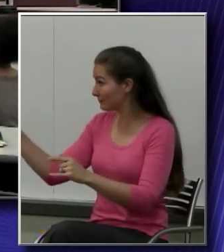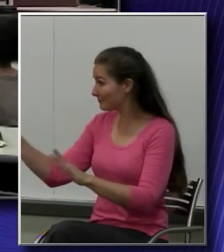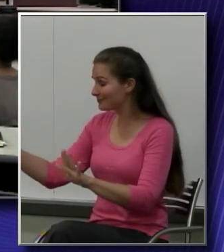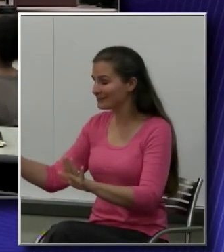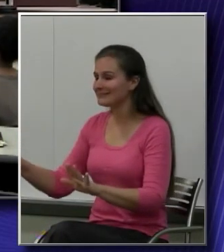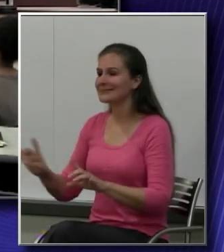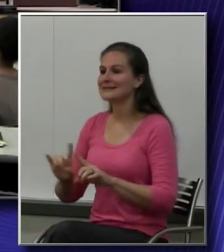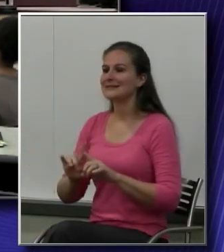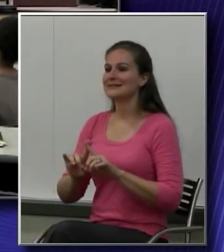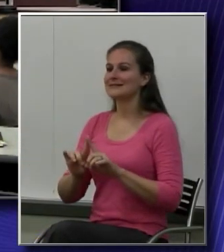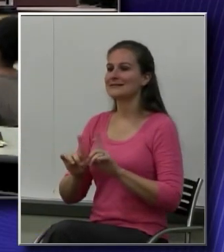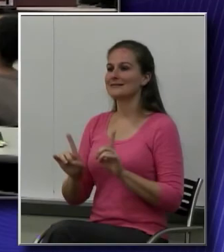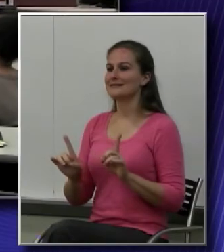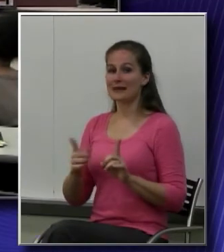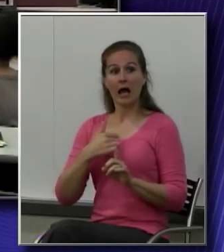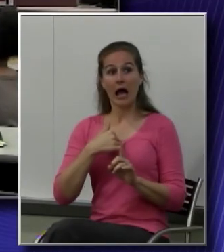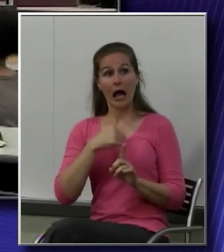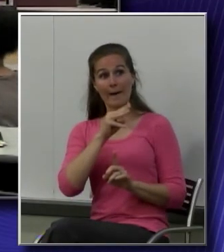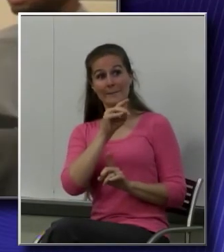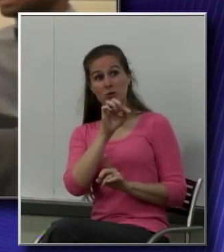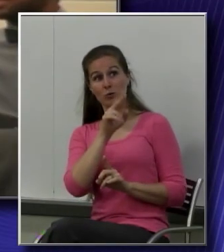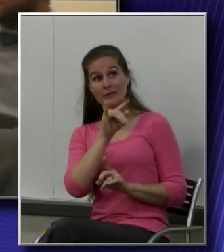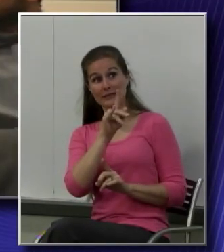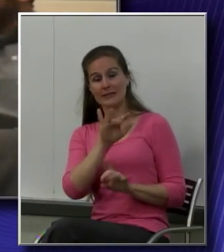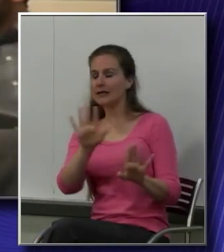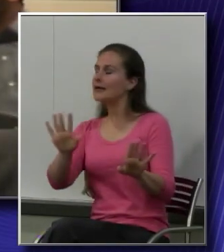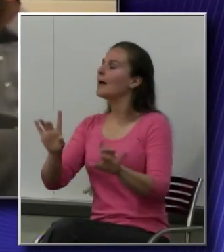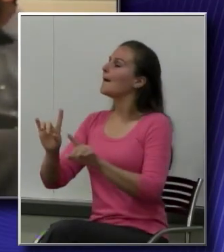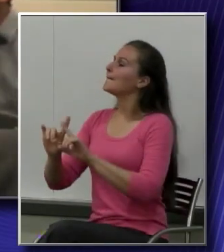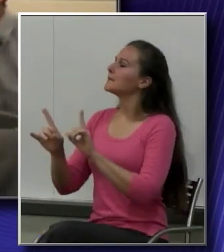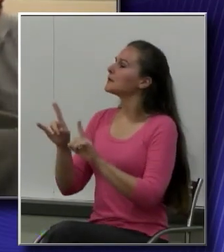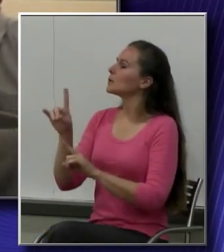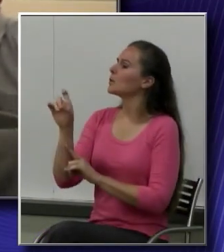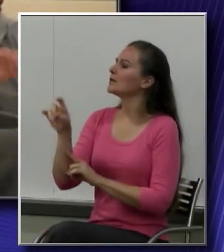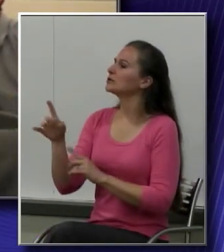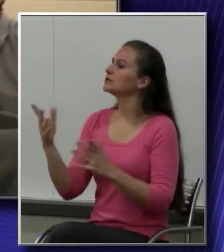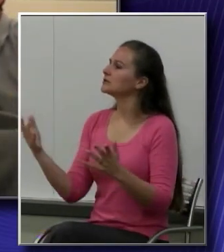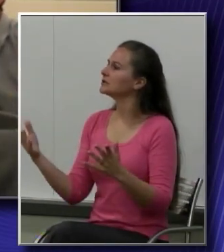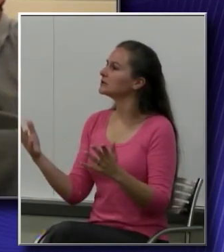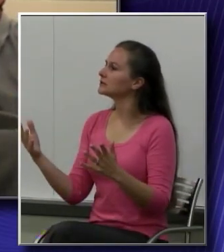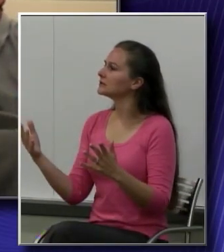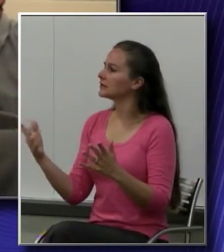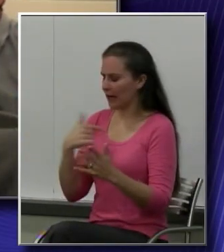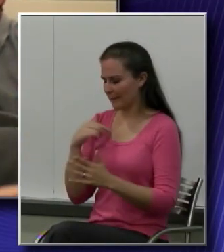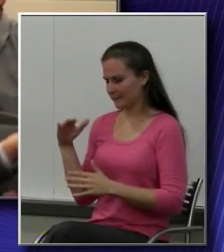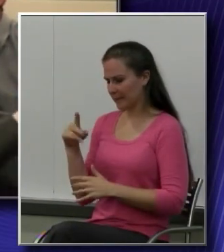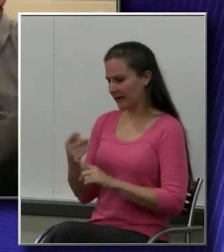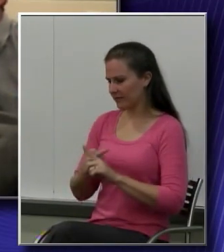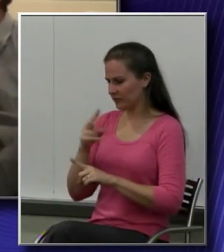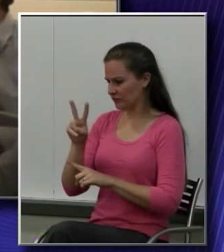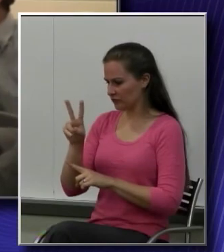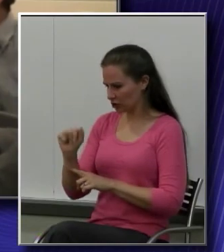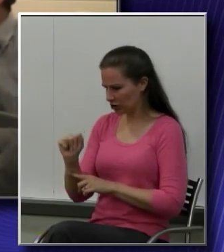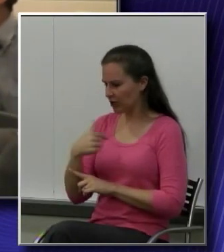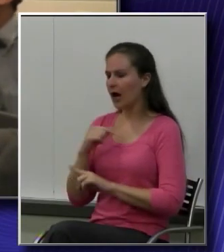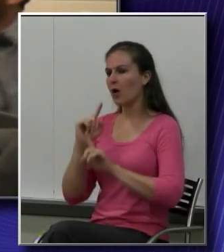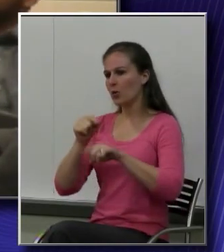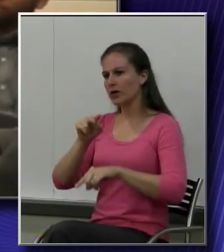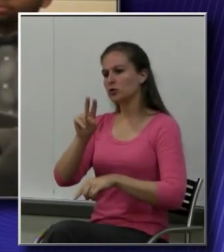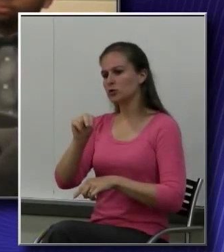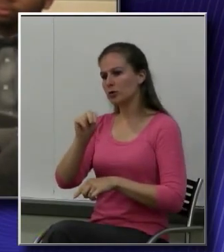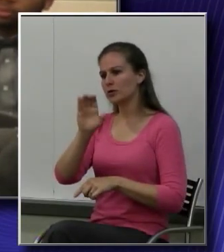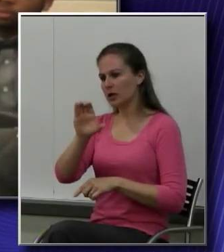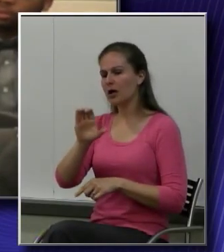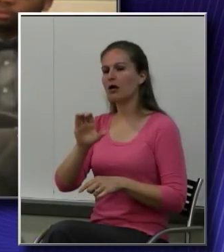that discussion. But the question I have, I left, came back from Virginia and went over to the University of North Carolina to take